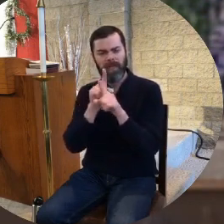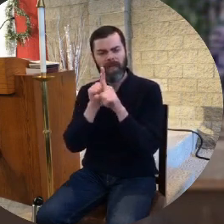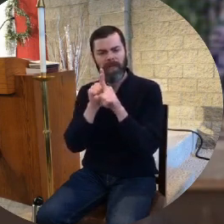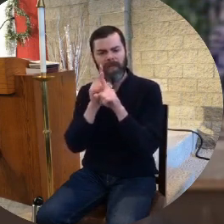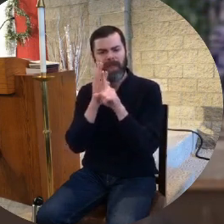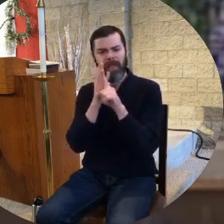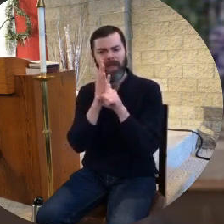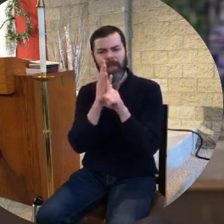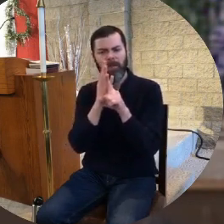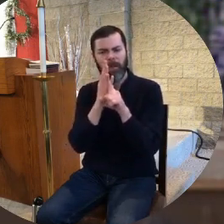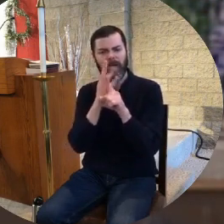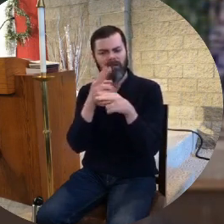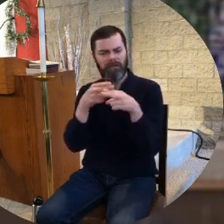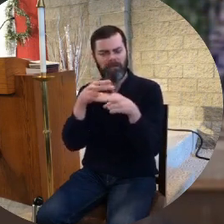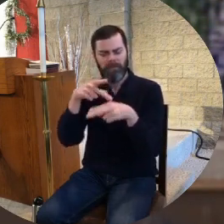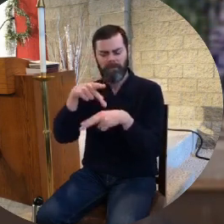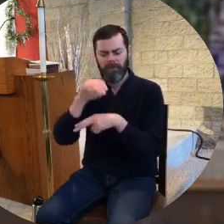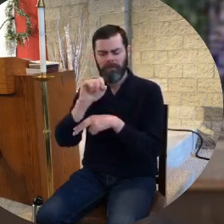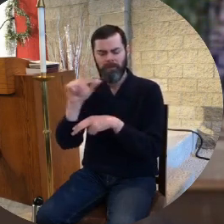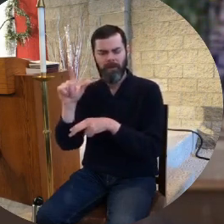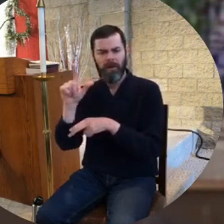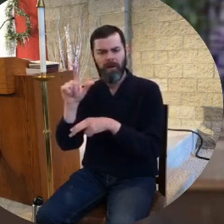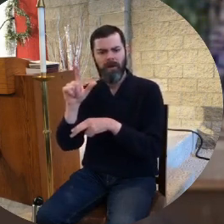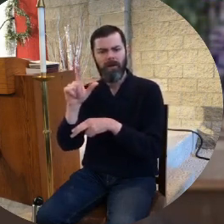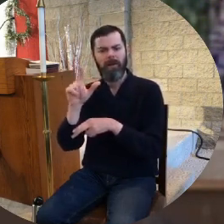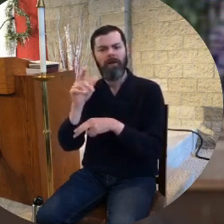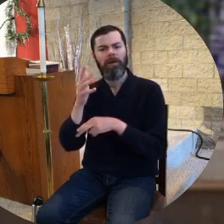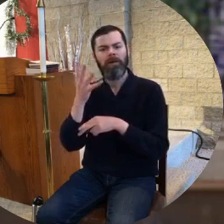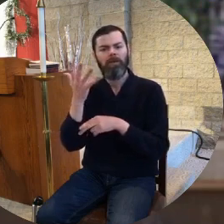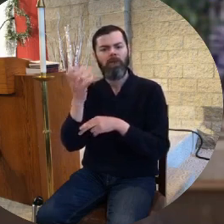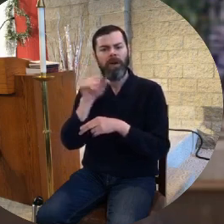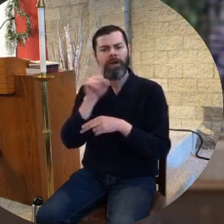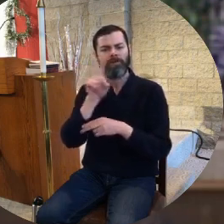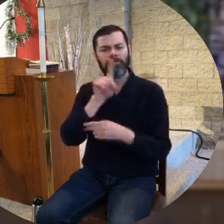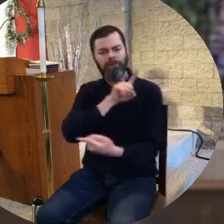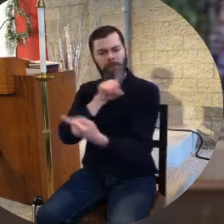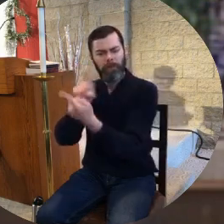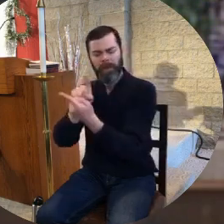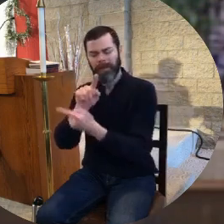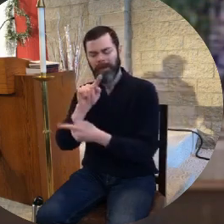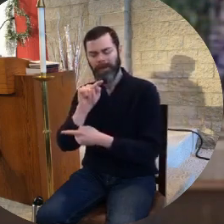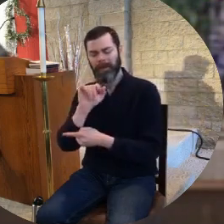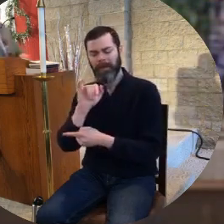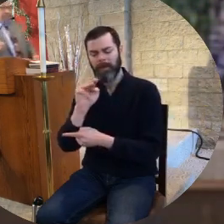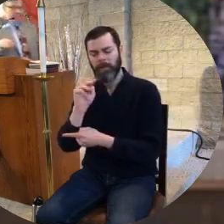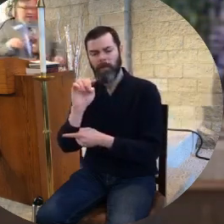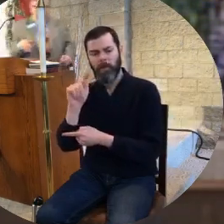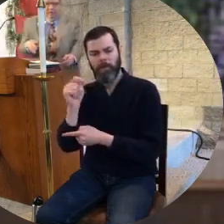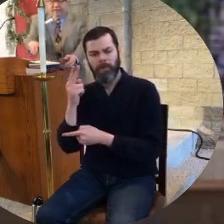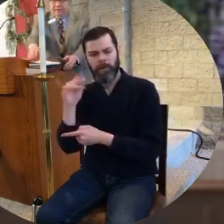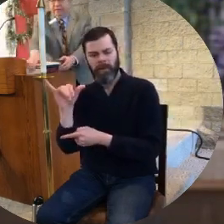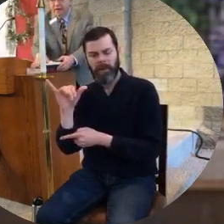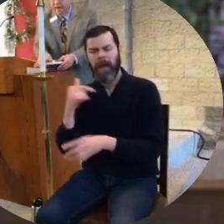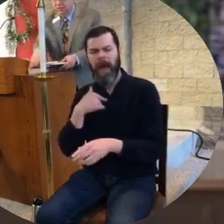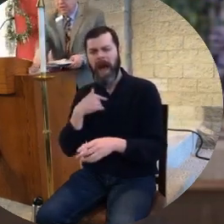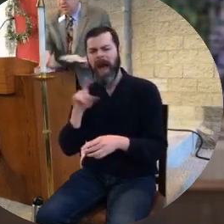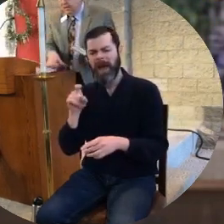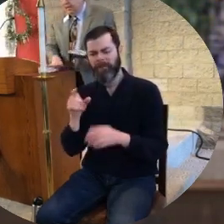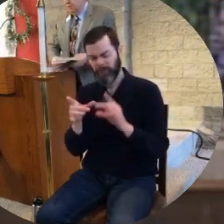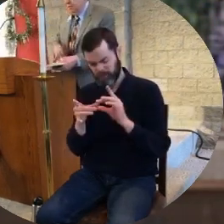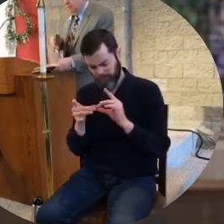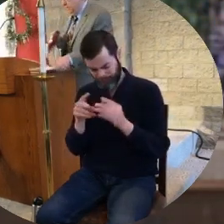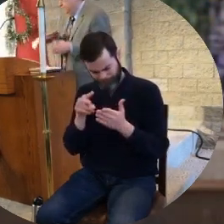his beloved Timothy, he says, "Timothy," let me just share it with you. The words are too beautiful not for me to paraphrase. It's